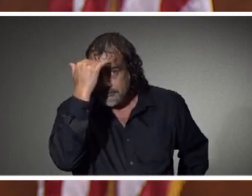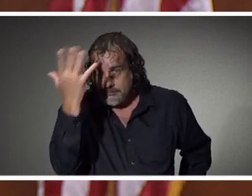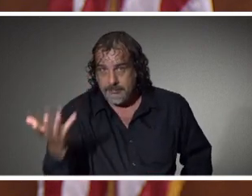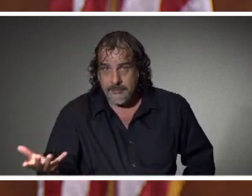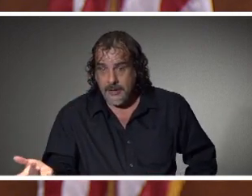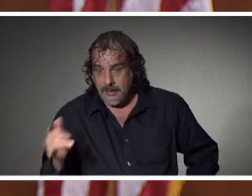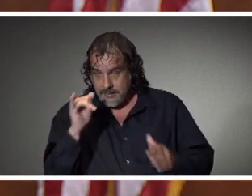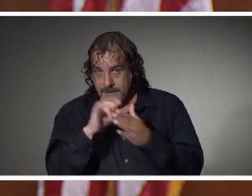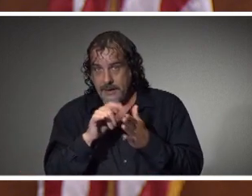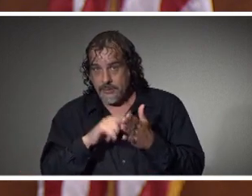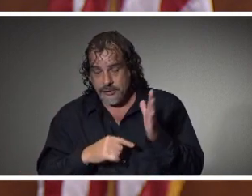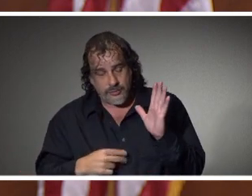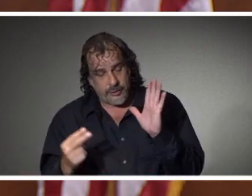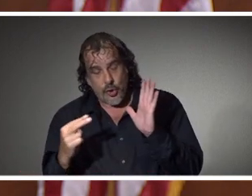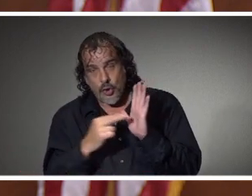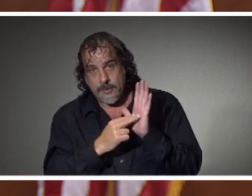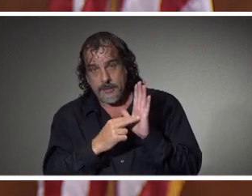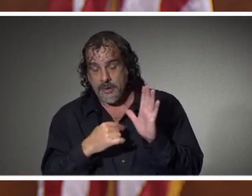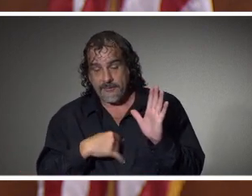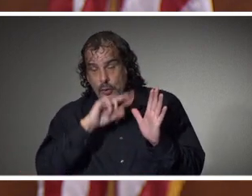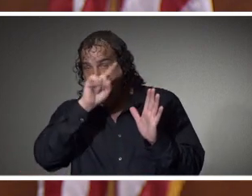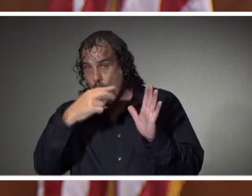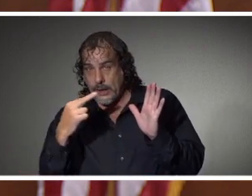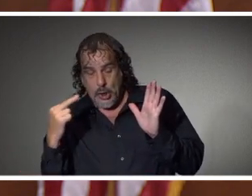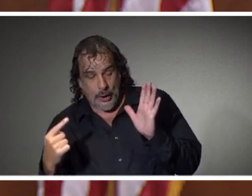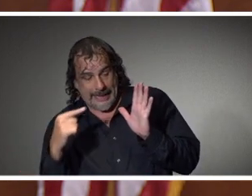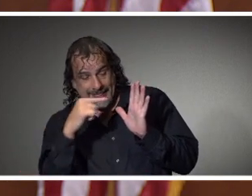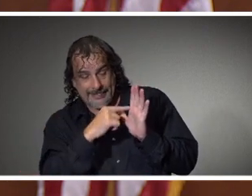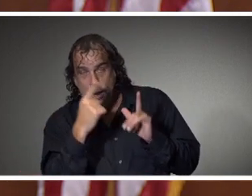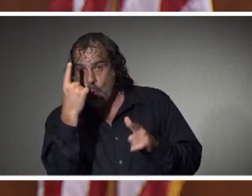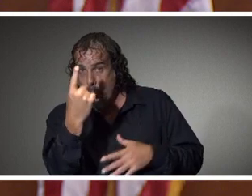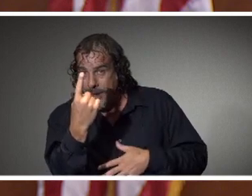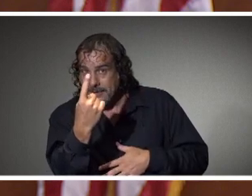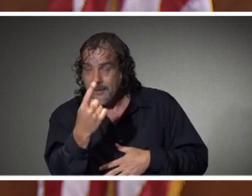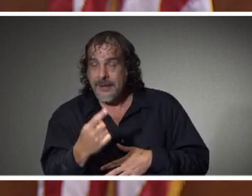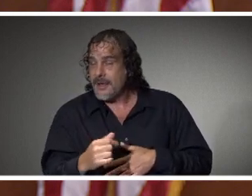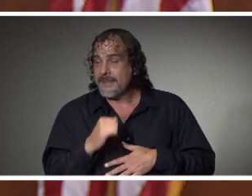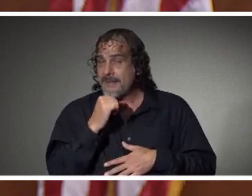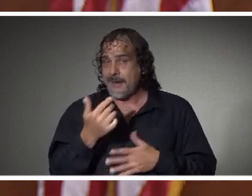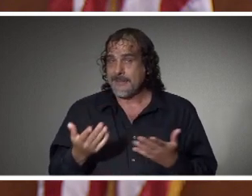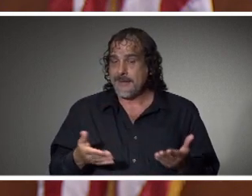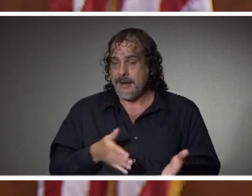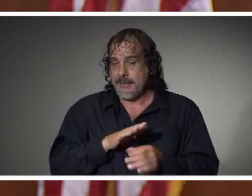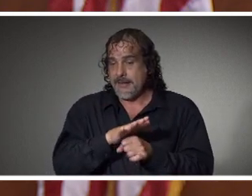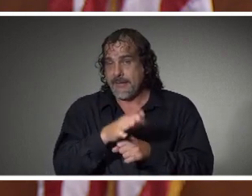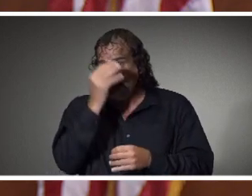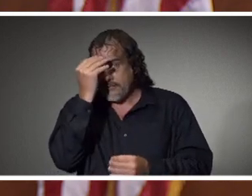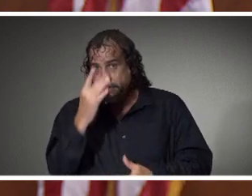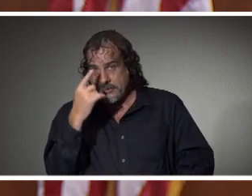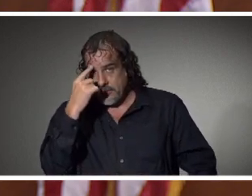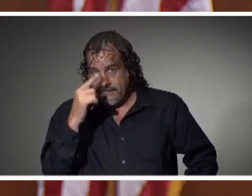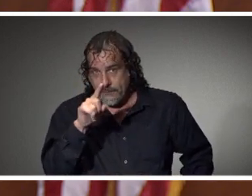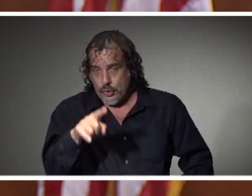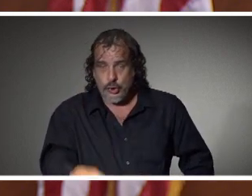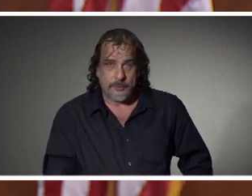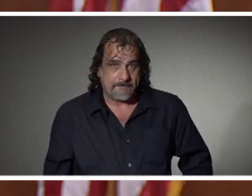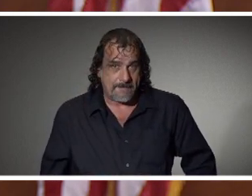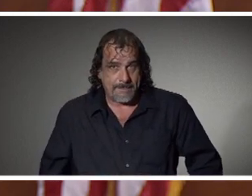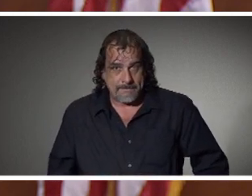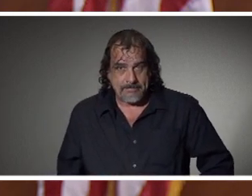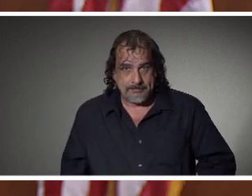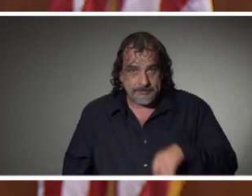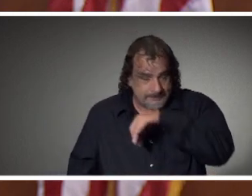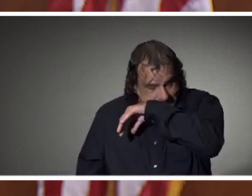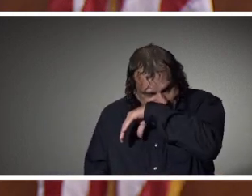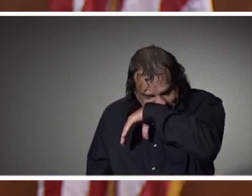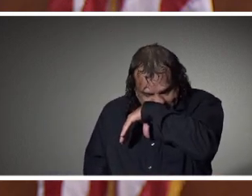one thing to look at. But if you're only looking at that, it's probably not the only data set piece you ought to look at. The other